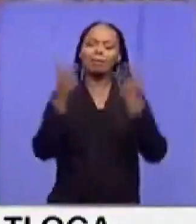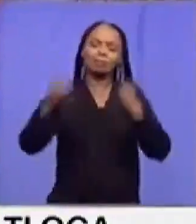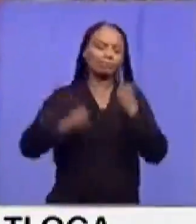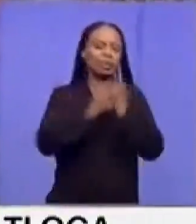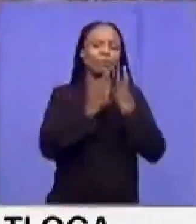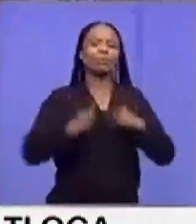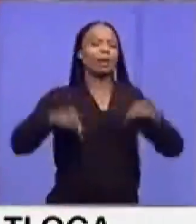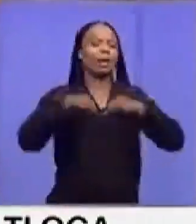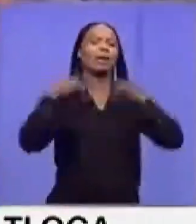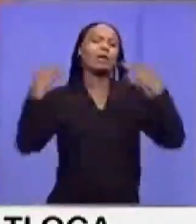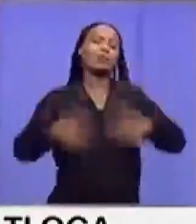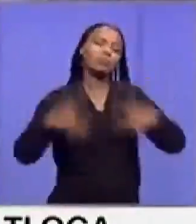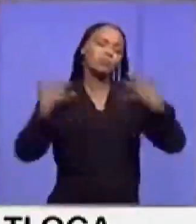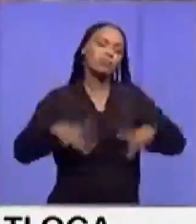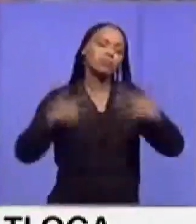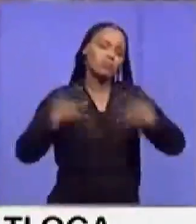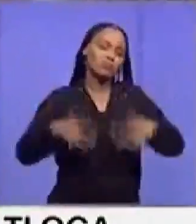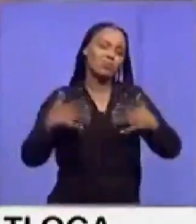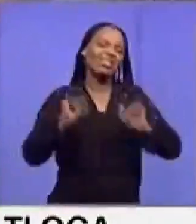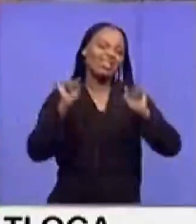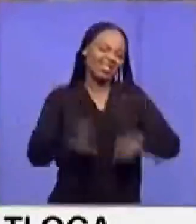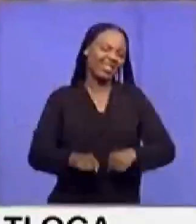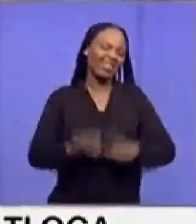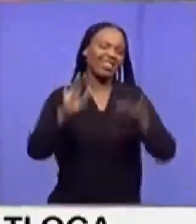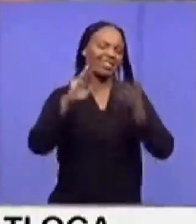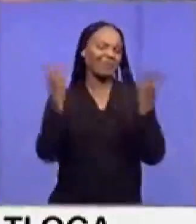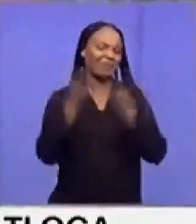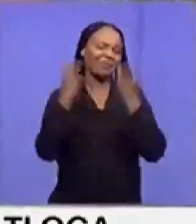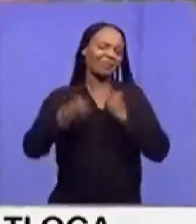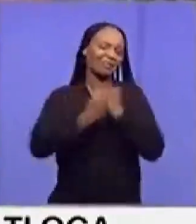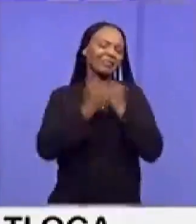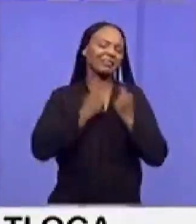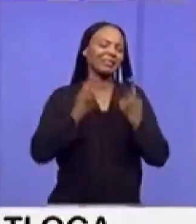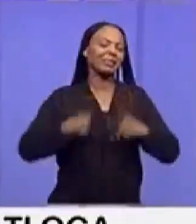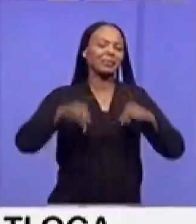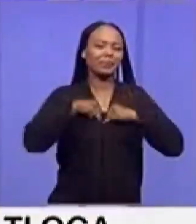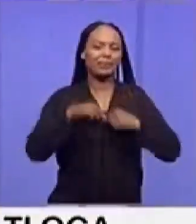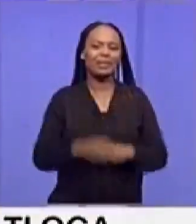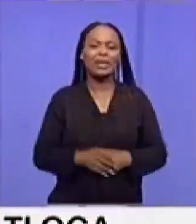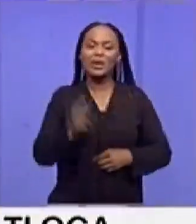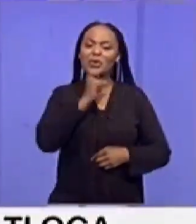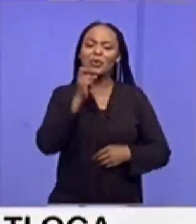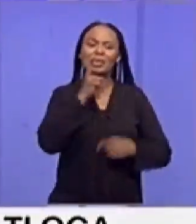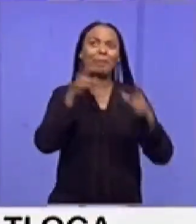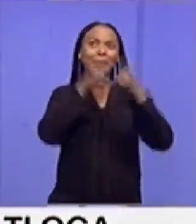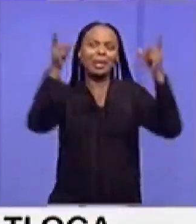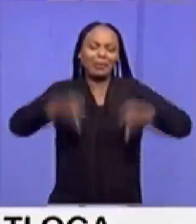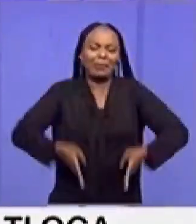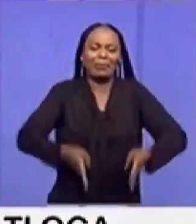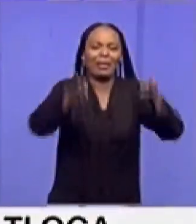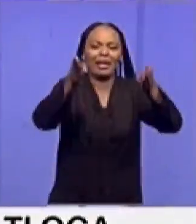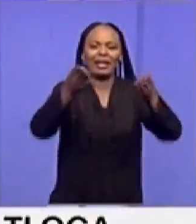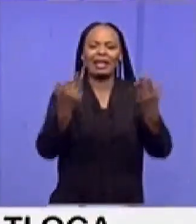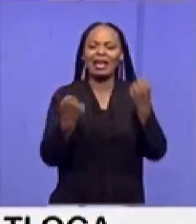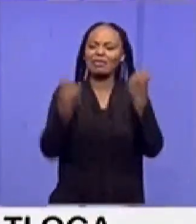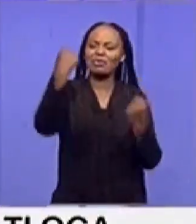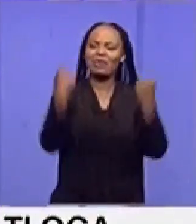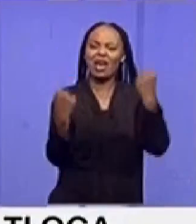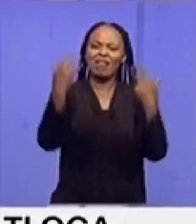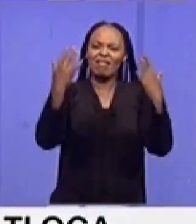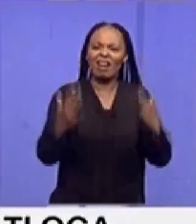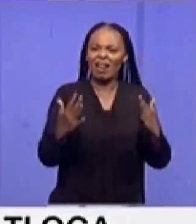kudu re thegile ke setšhaba le šomiša mebila e megolo ya naga baotedi ba dikoloi bona